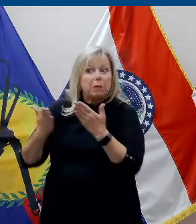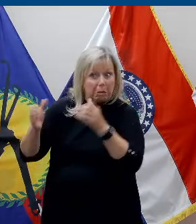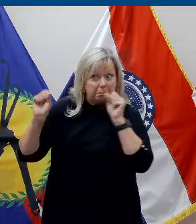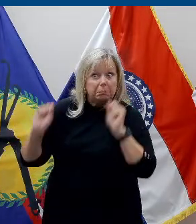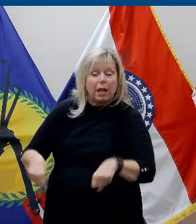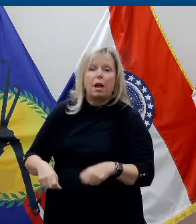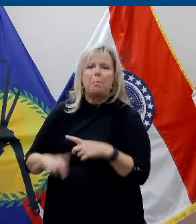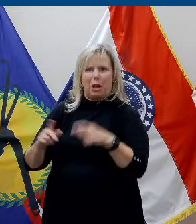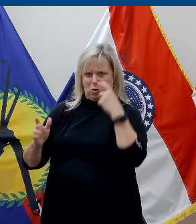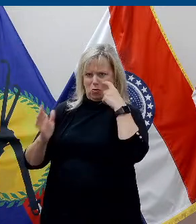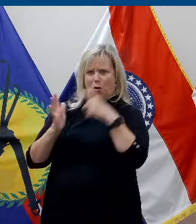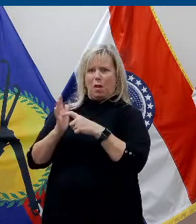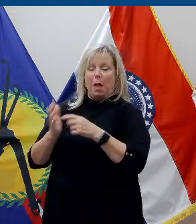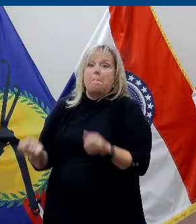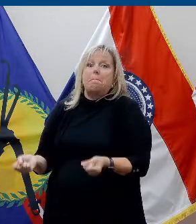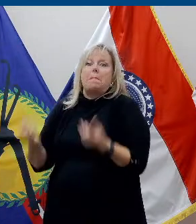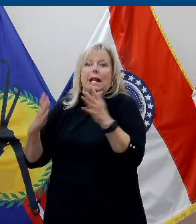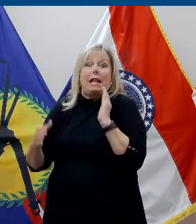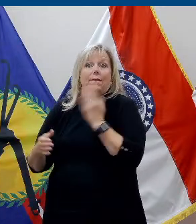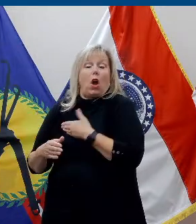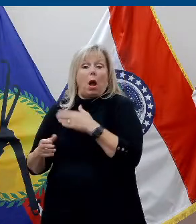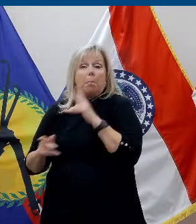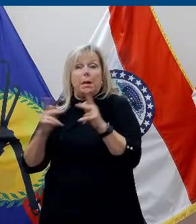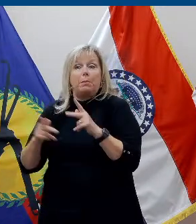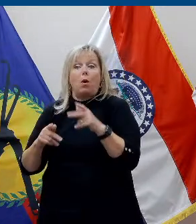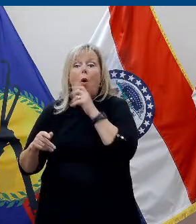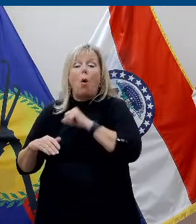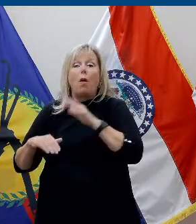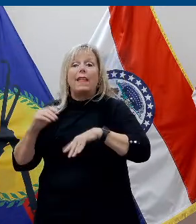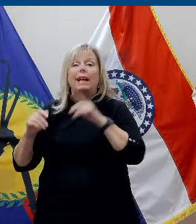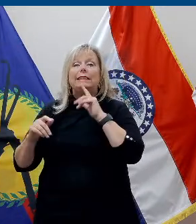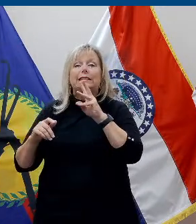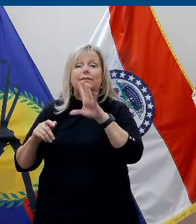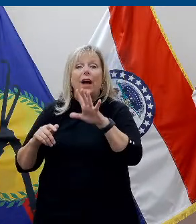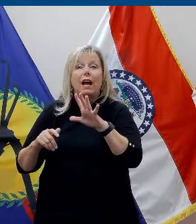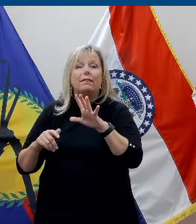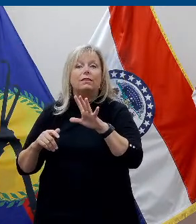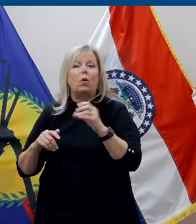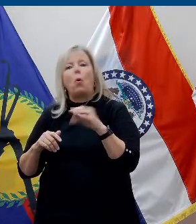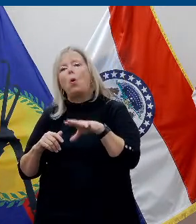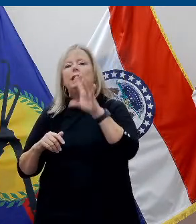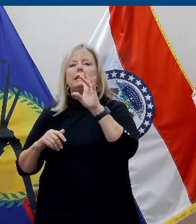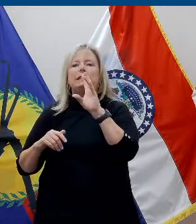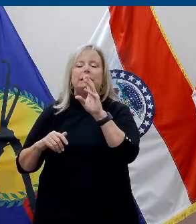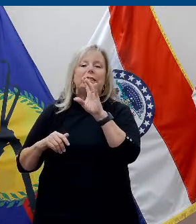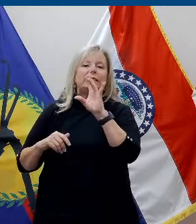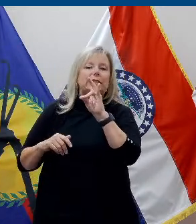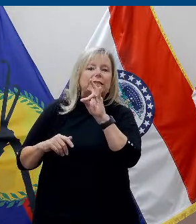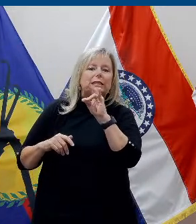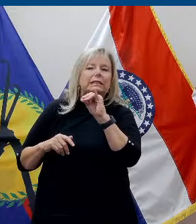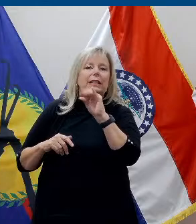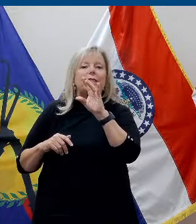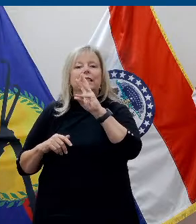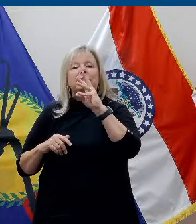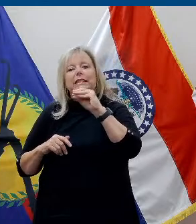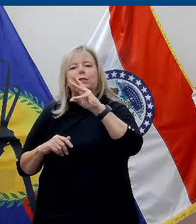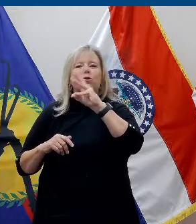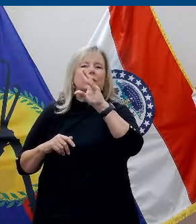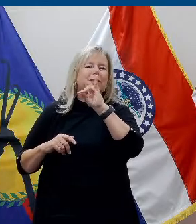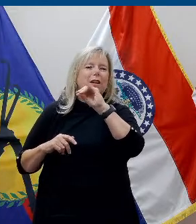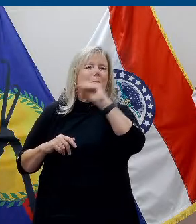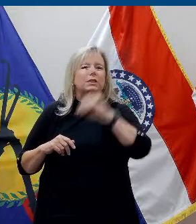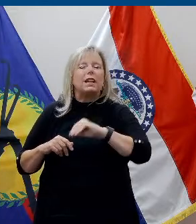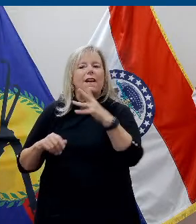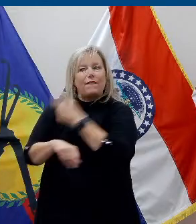But you can see that many of our population over 65 are 60 or 70% vaccinated, fully vaccinated. And